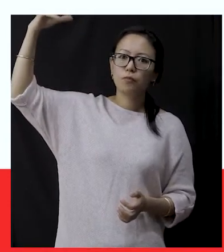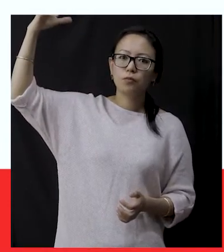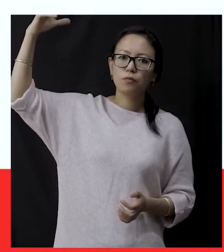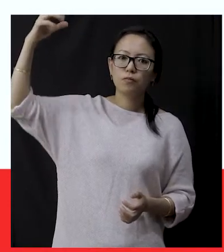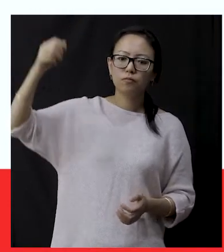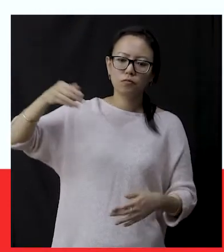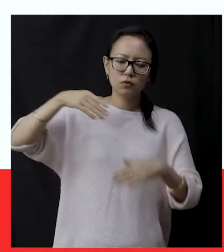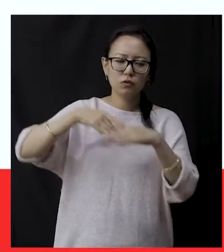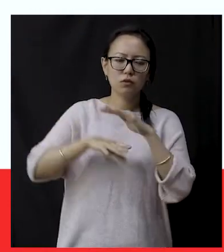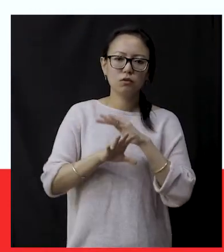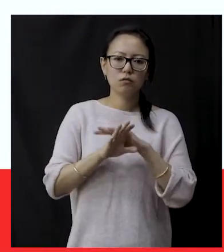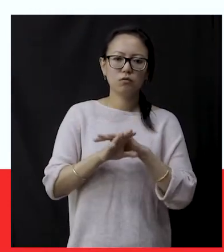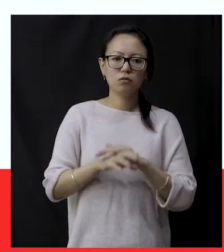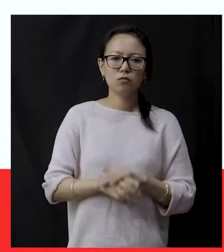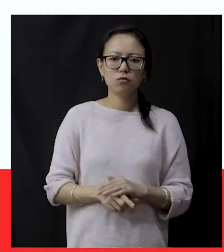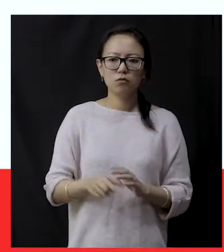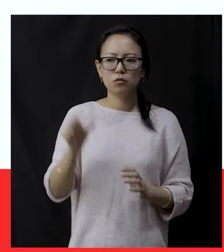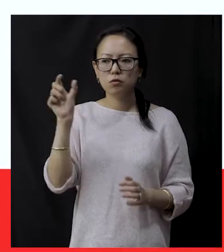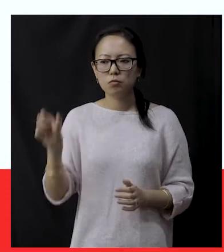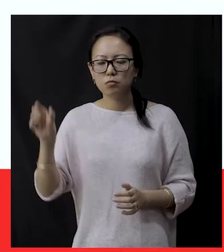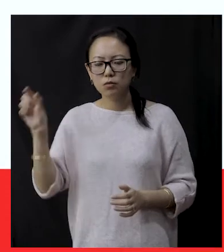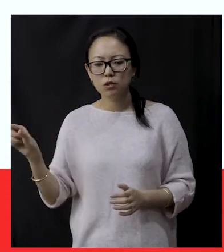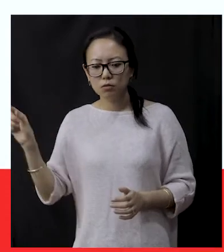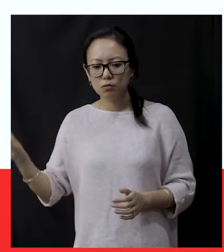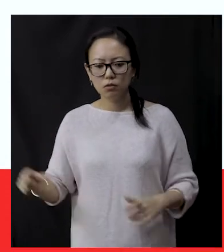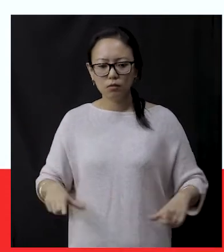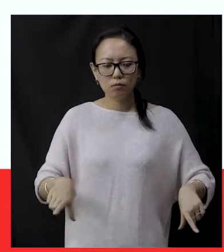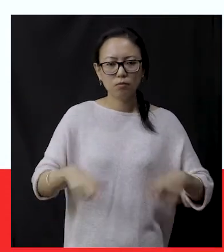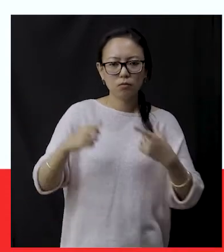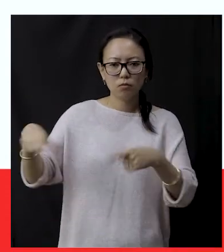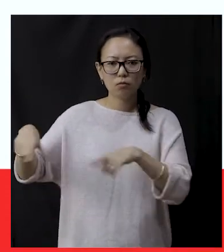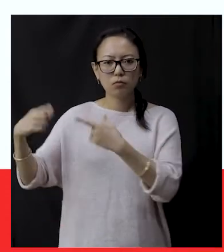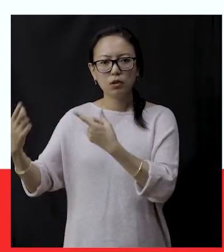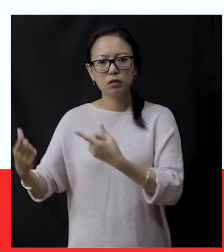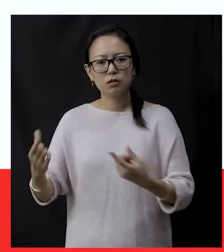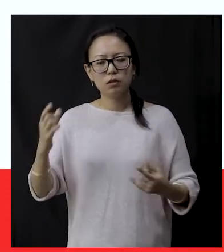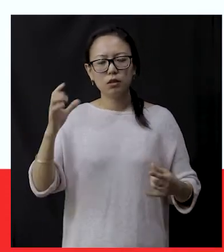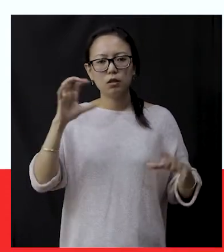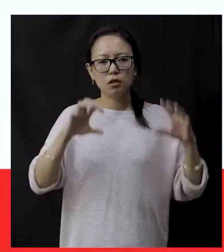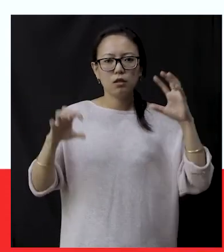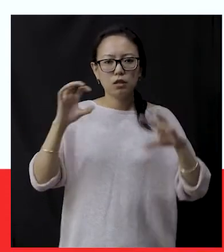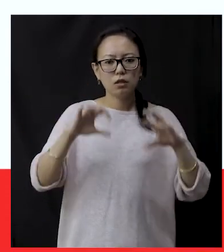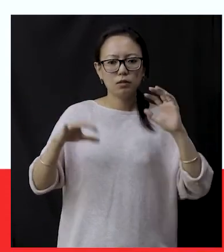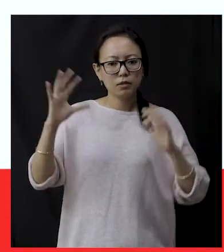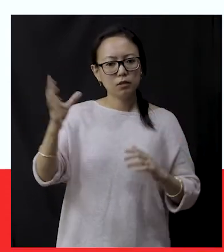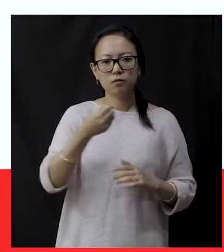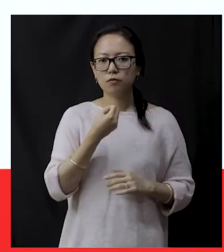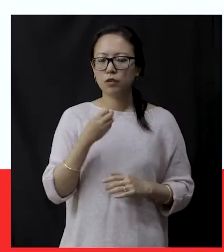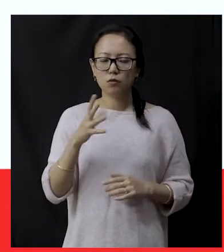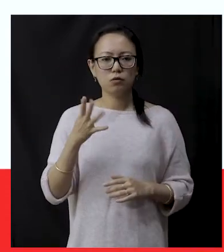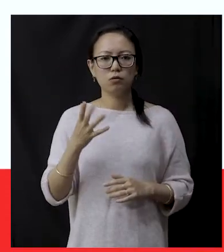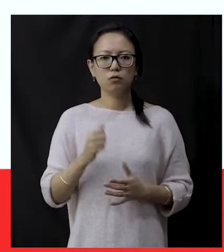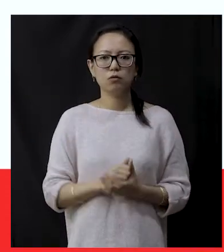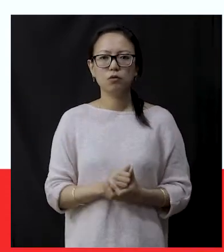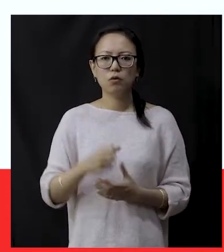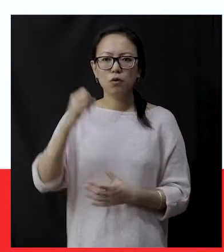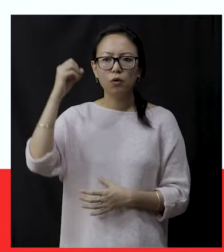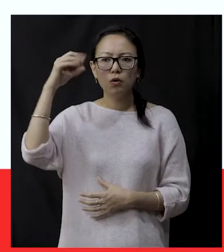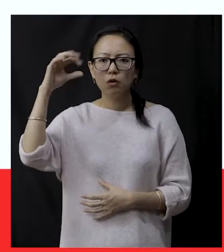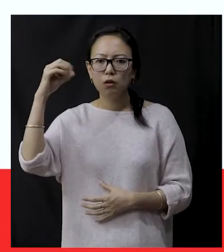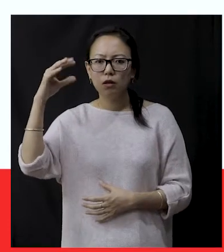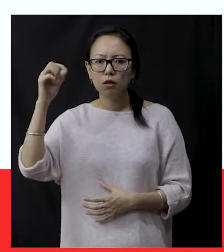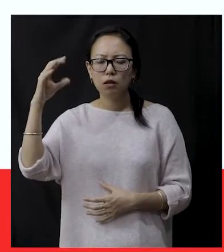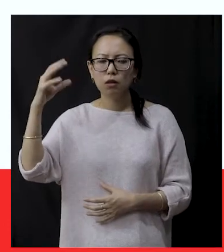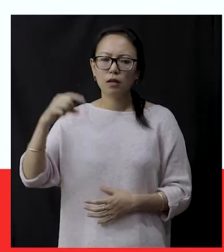find any plants here. Okay, in the moon it has no light of its